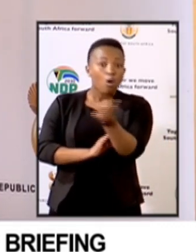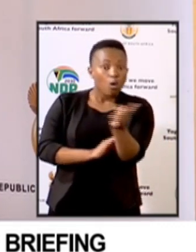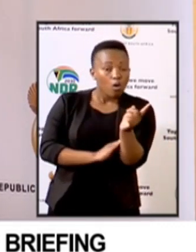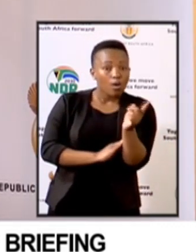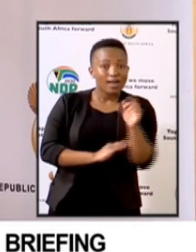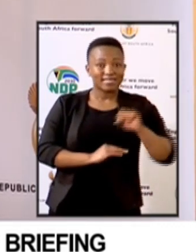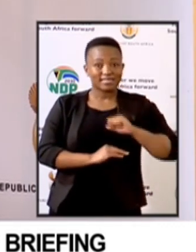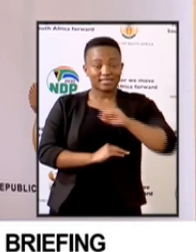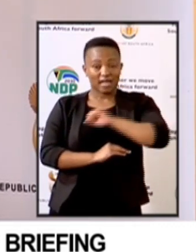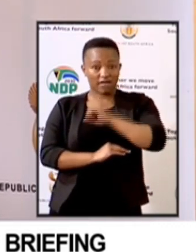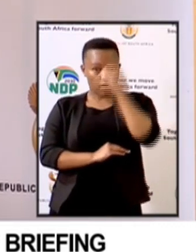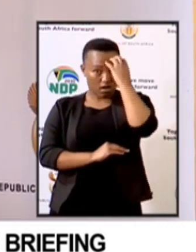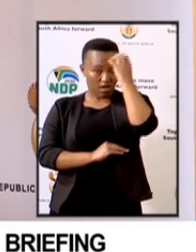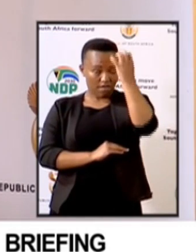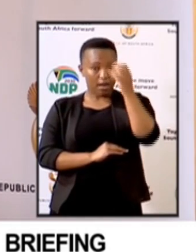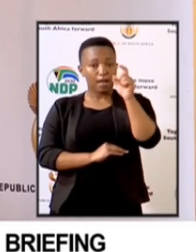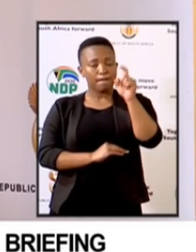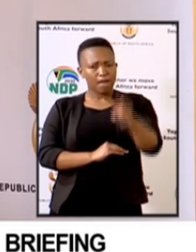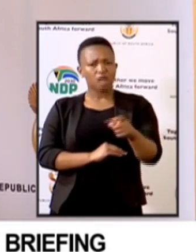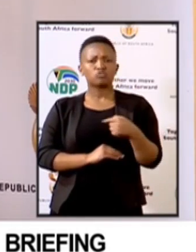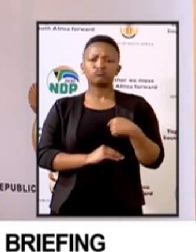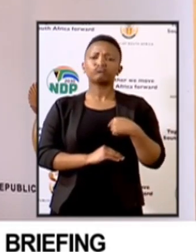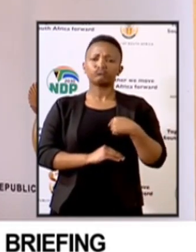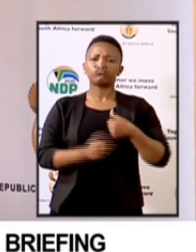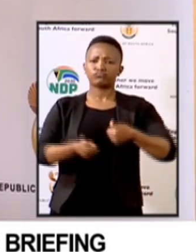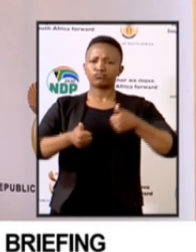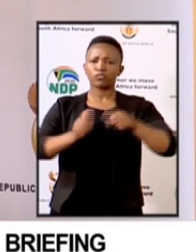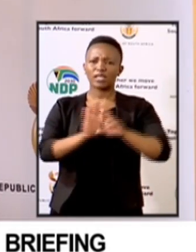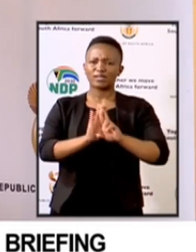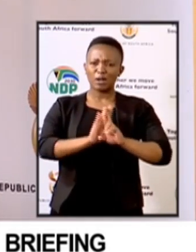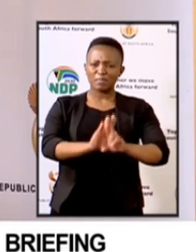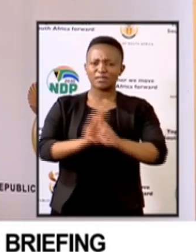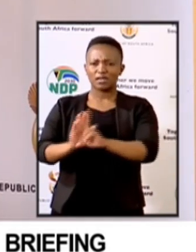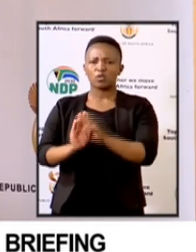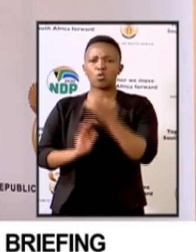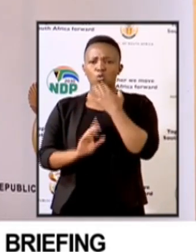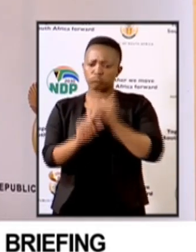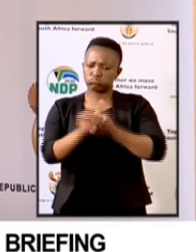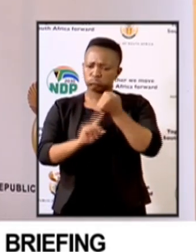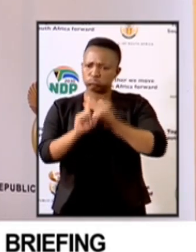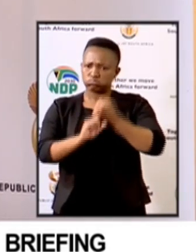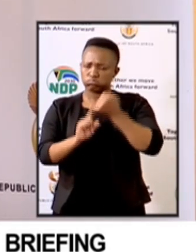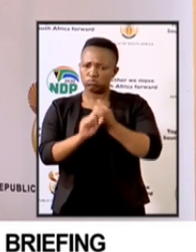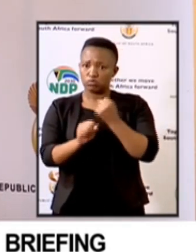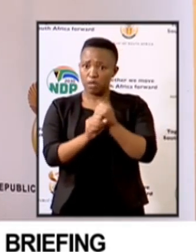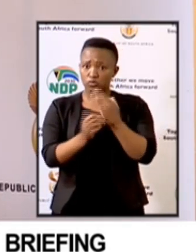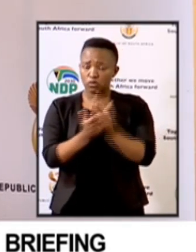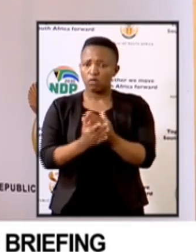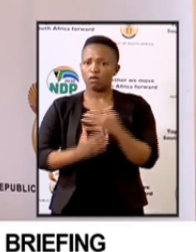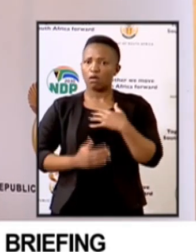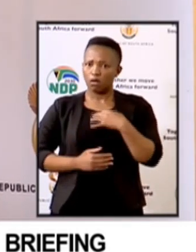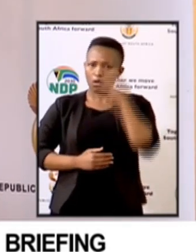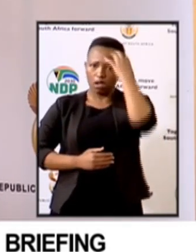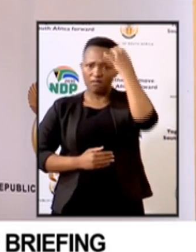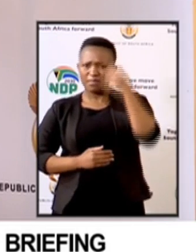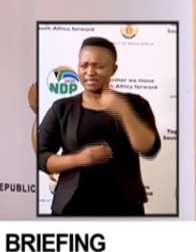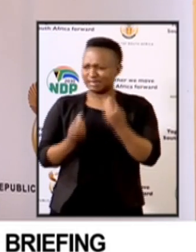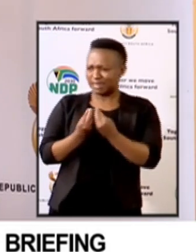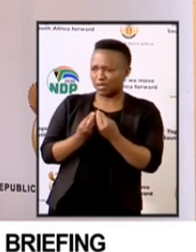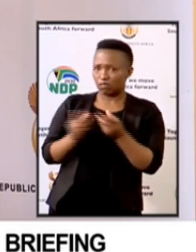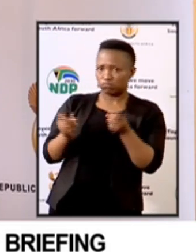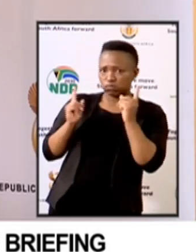to be ambassadors of government in relation to alertness of